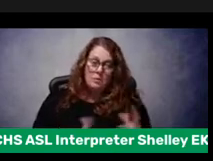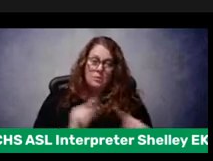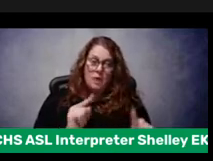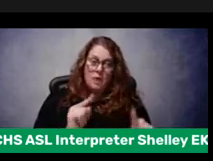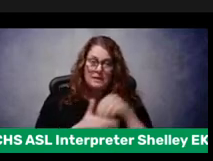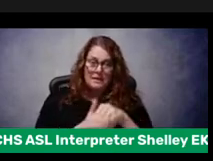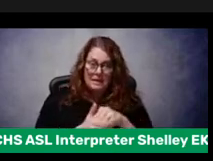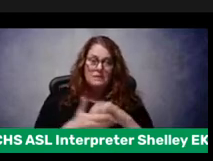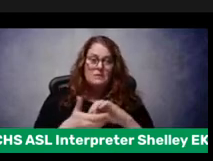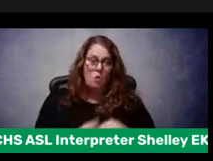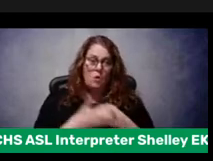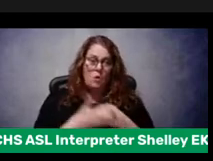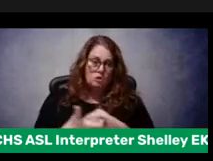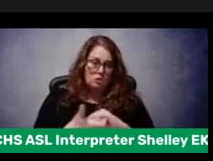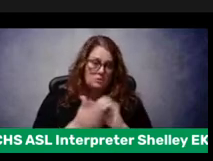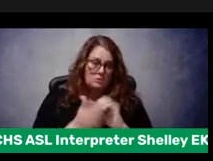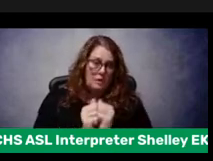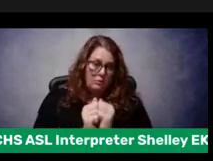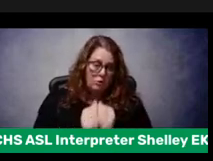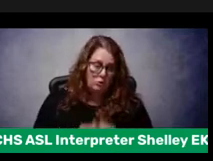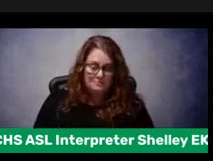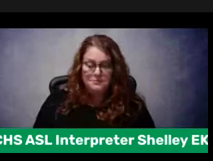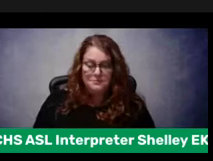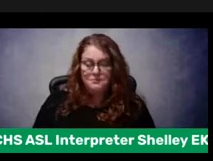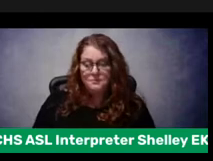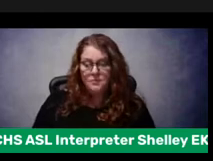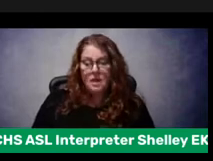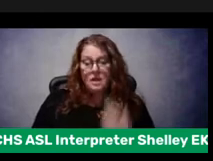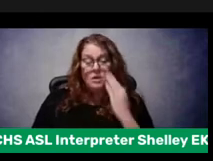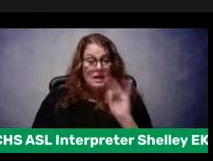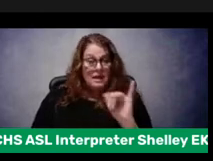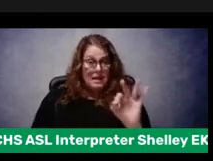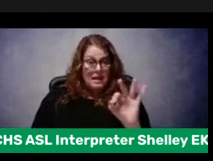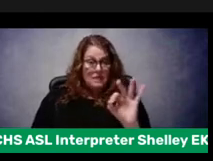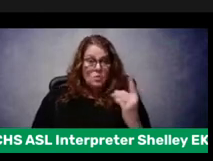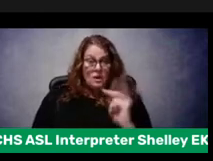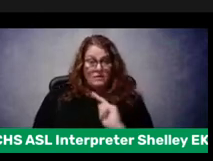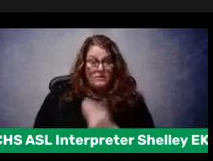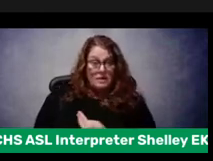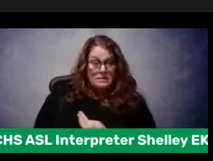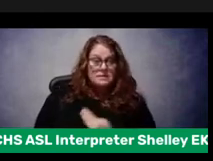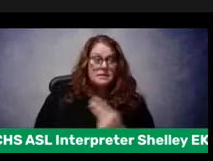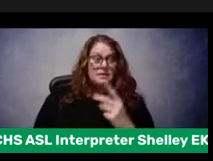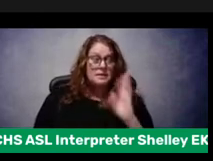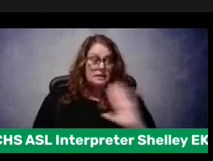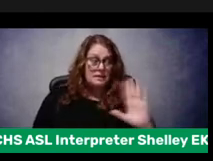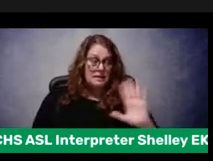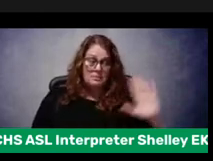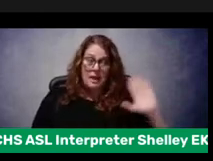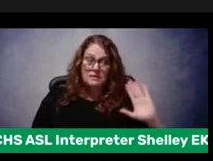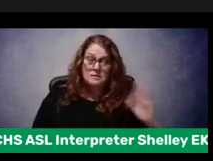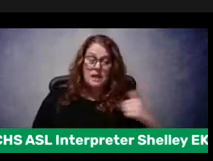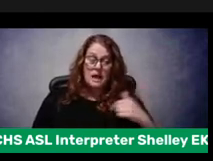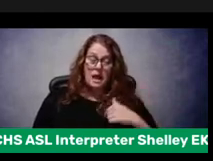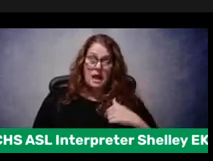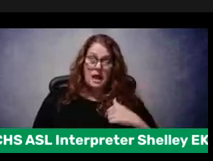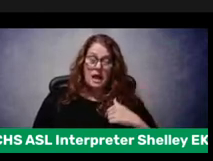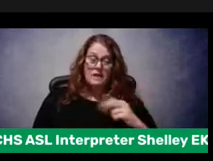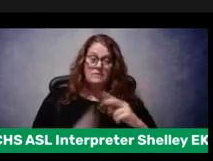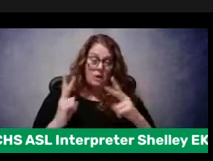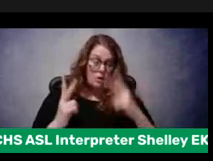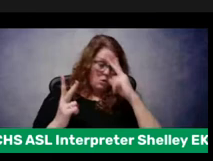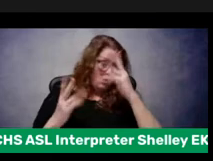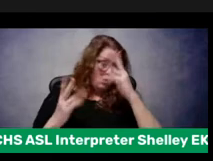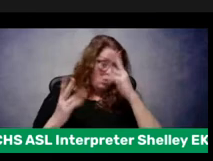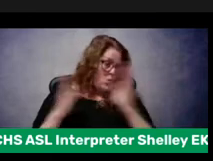this coalition. You know, if one of us is, you know, like in the past, I have been very open that I